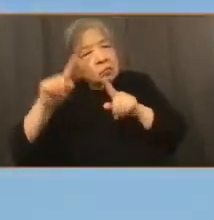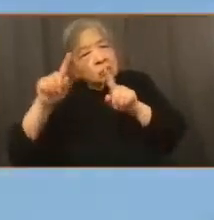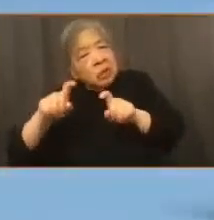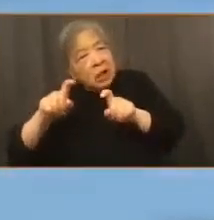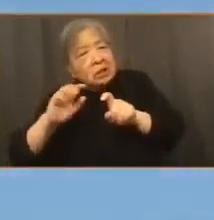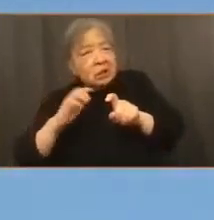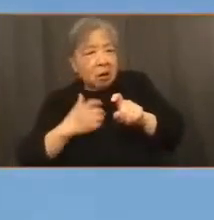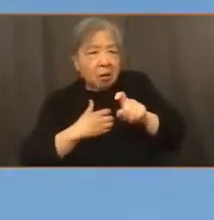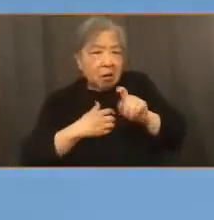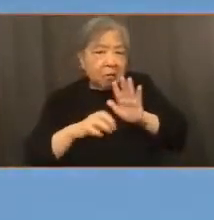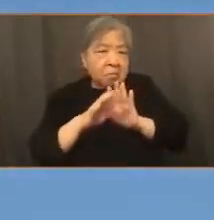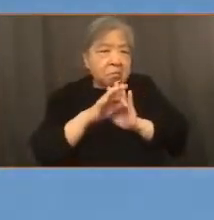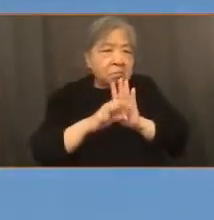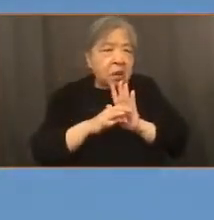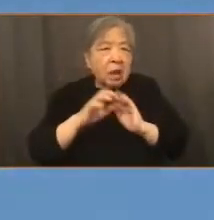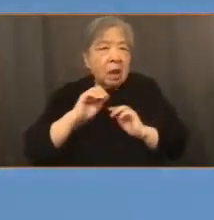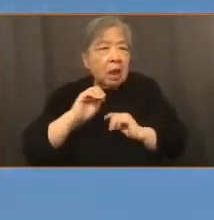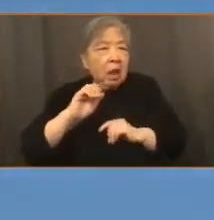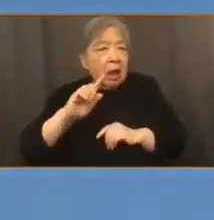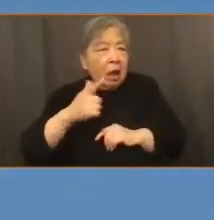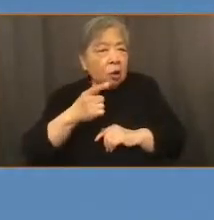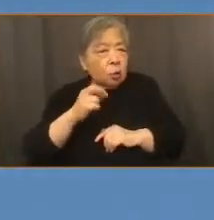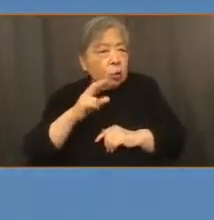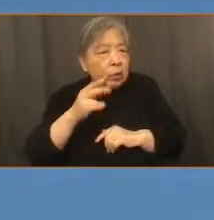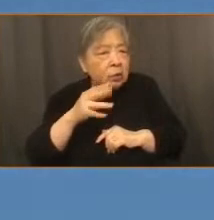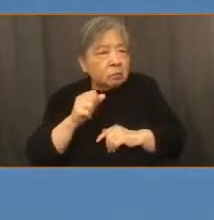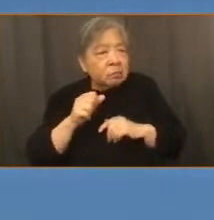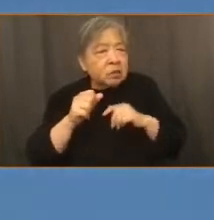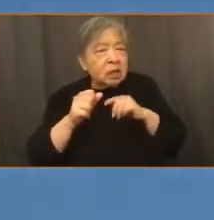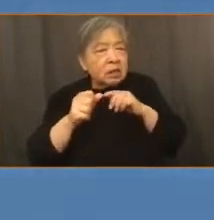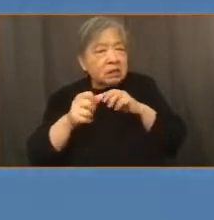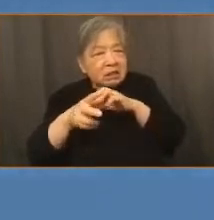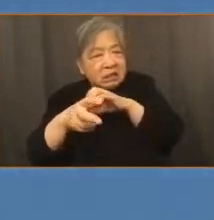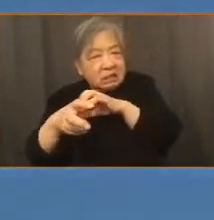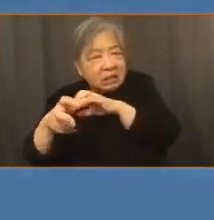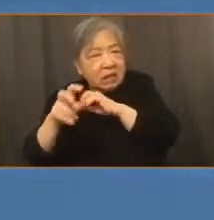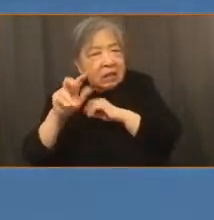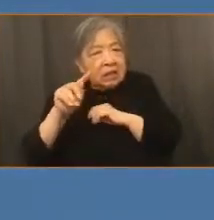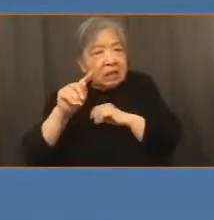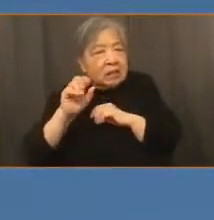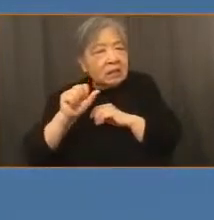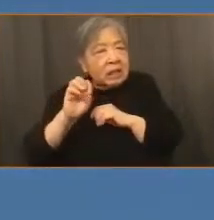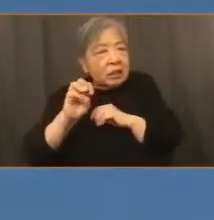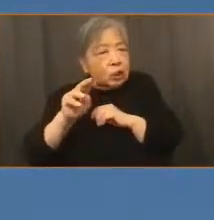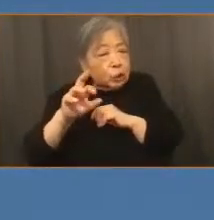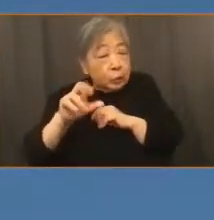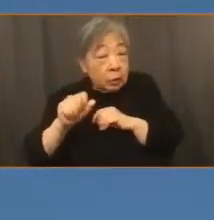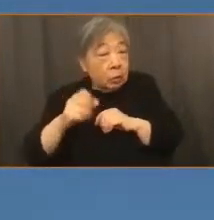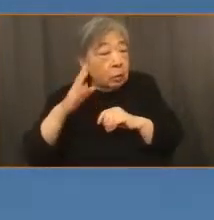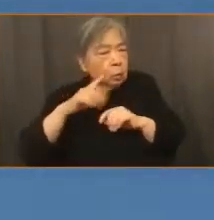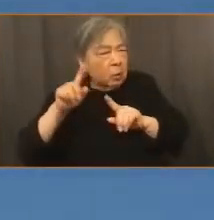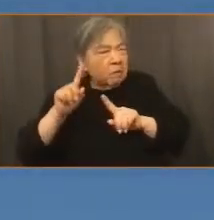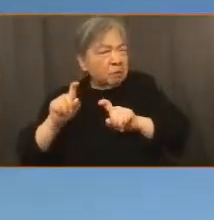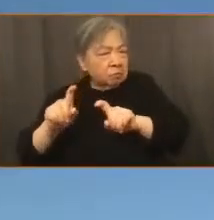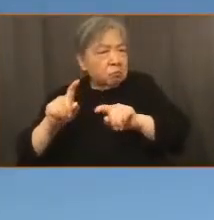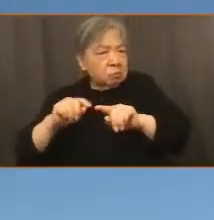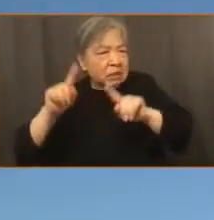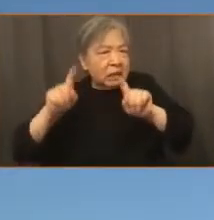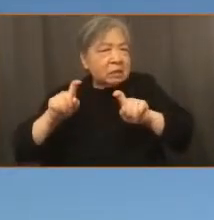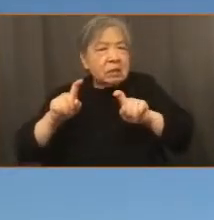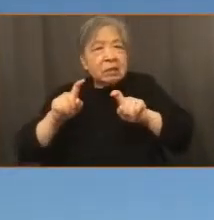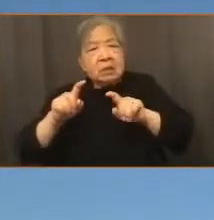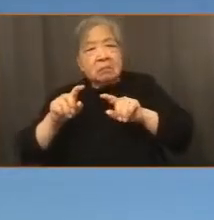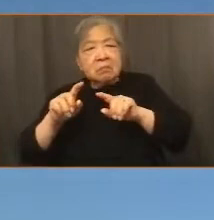forth. As the video is currently showing, we will fly that at various locations, a lot here